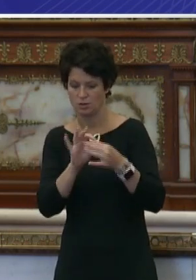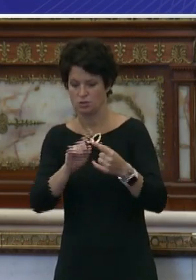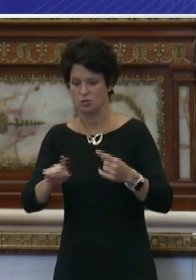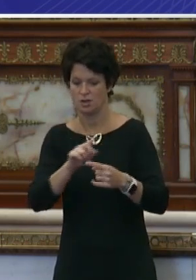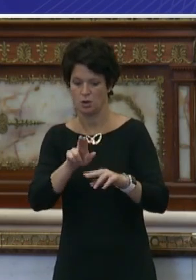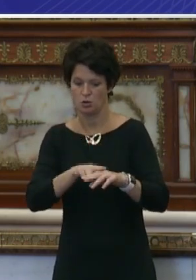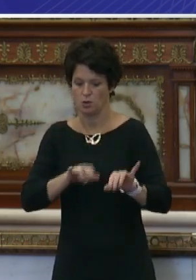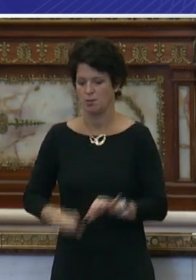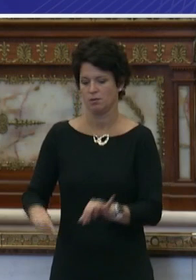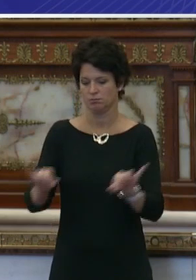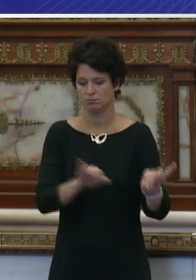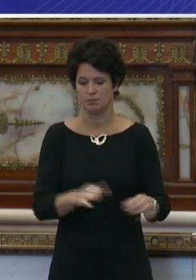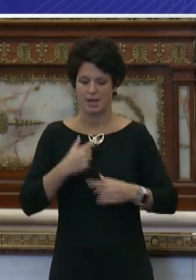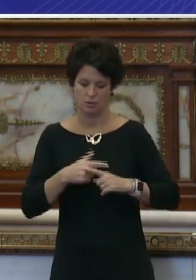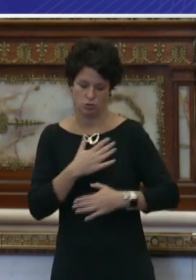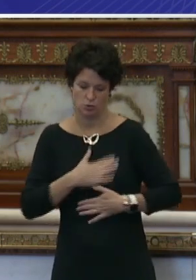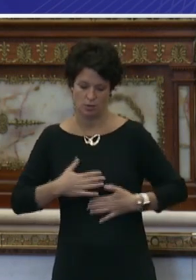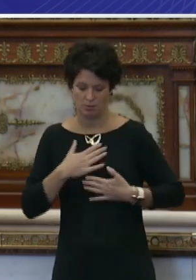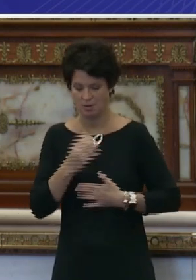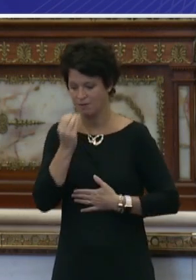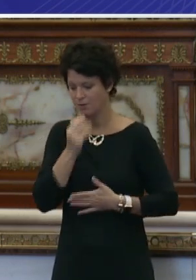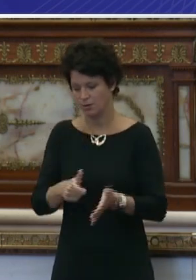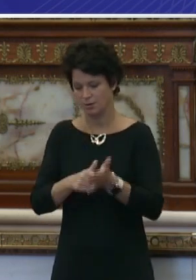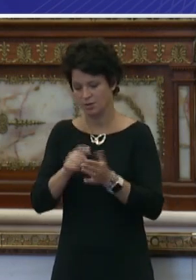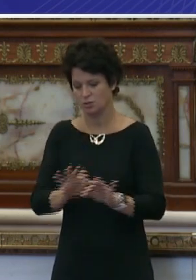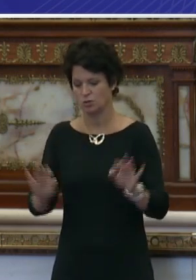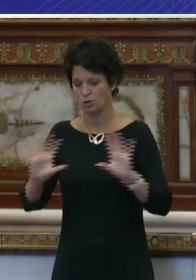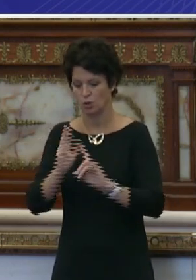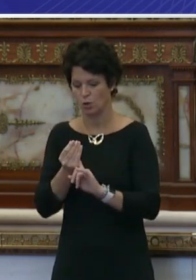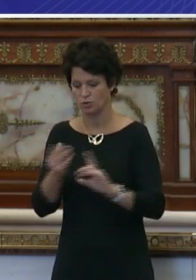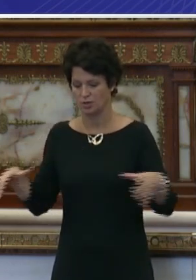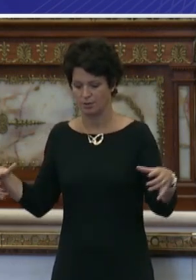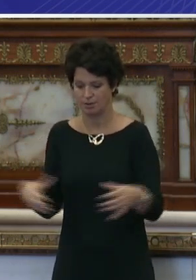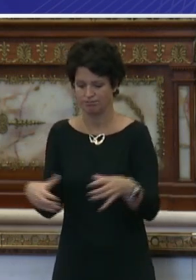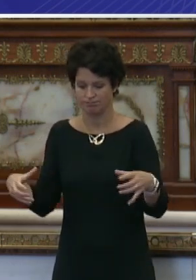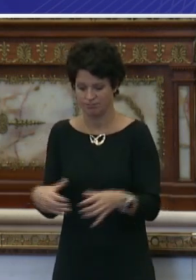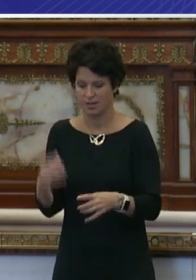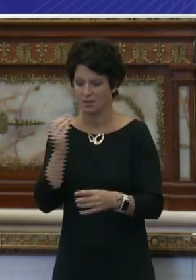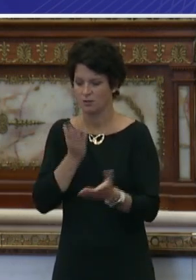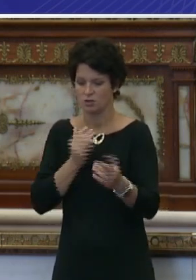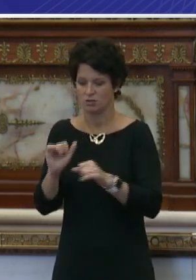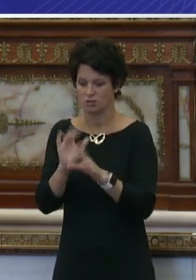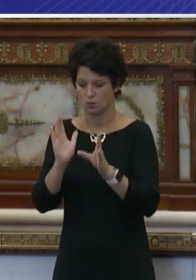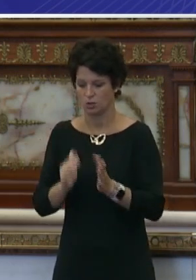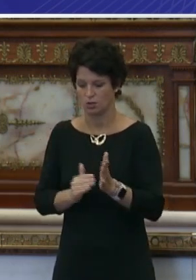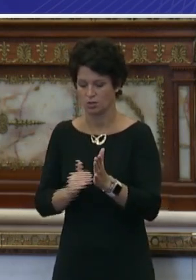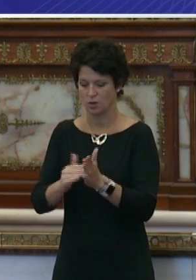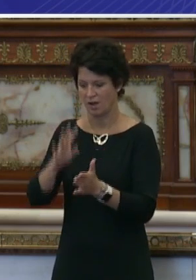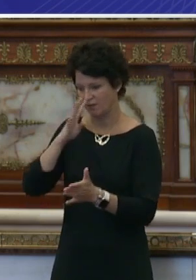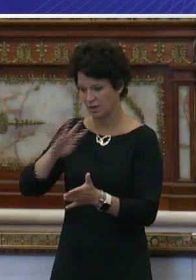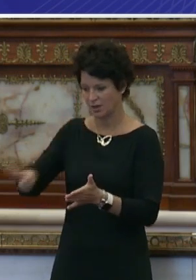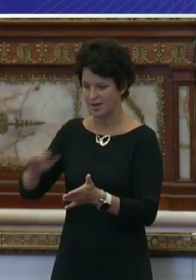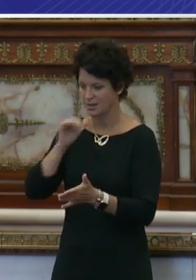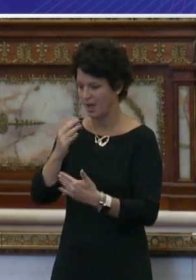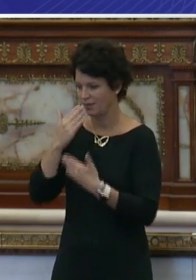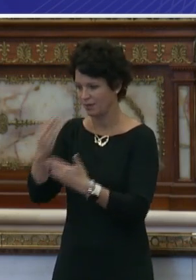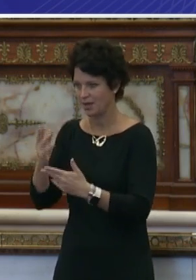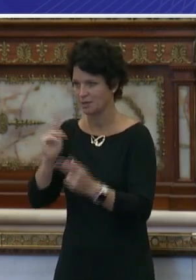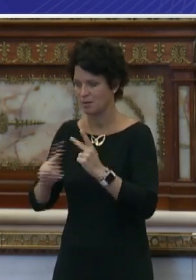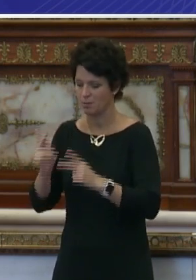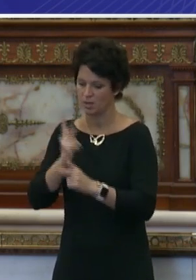of normalcy and enjoyment. Food is central to the culture that we gather around in this city, and the food service workers who are often unseen and unthanked are the ones who keep